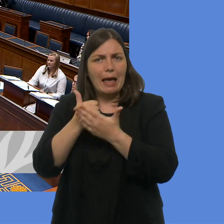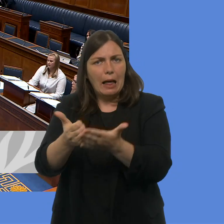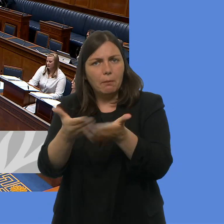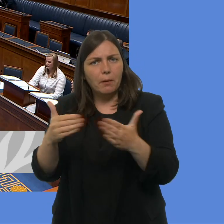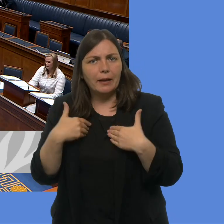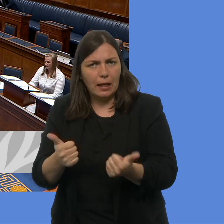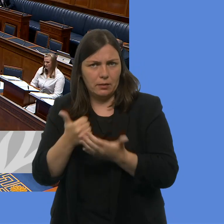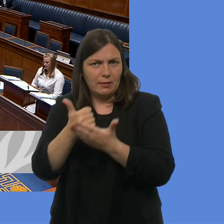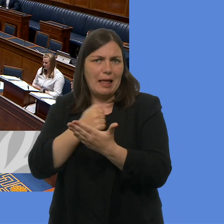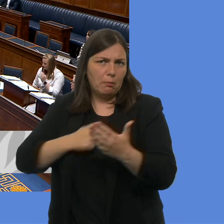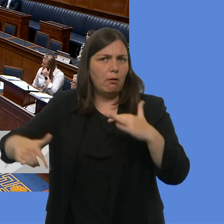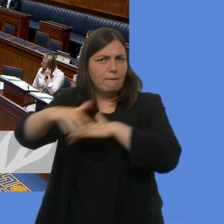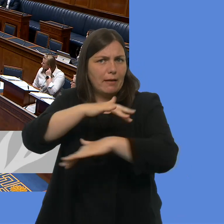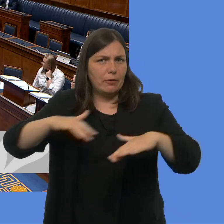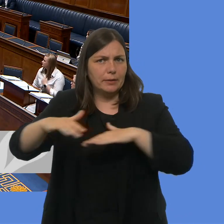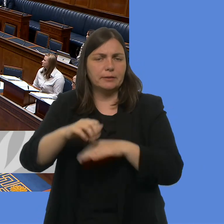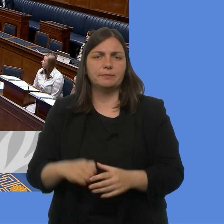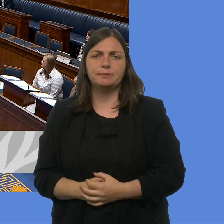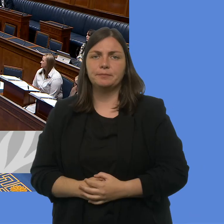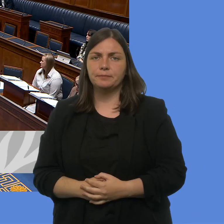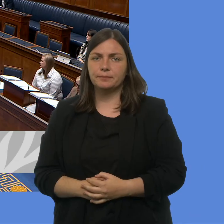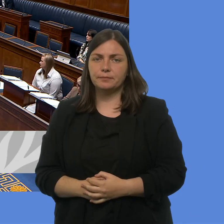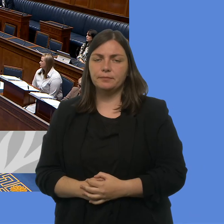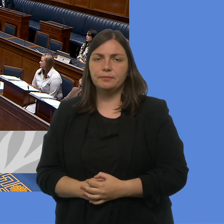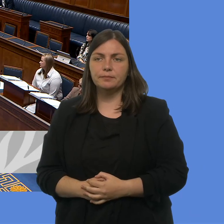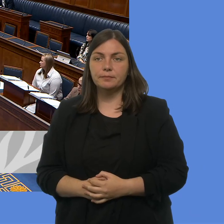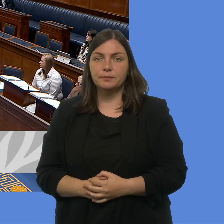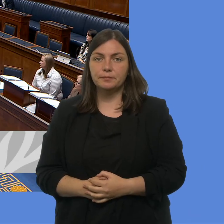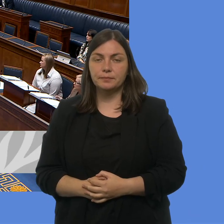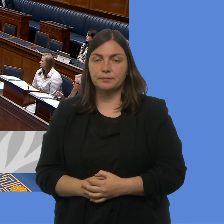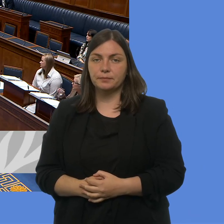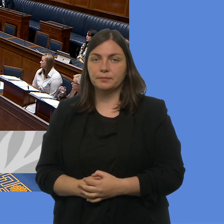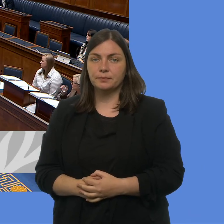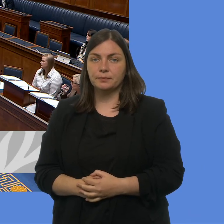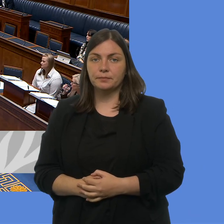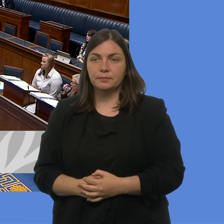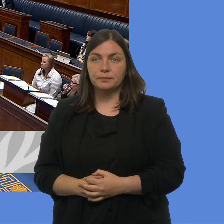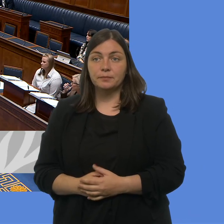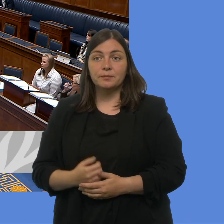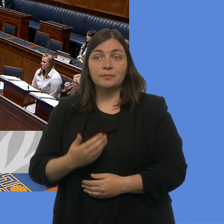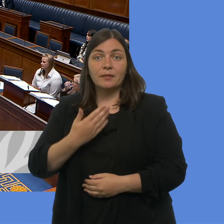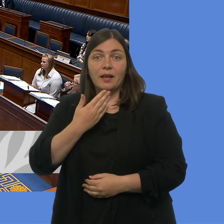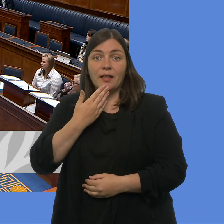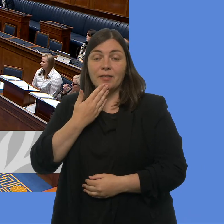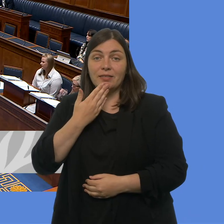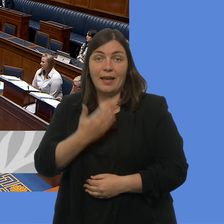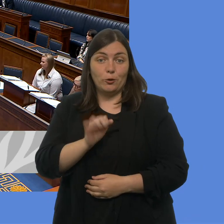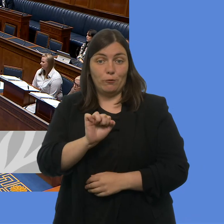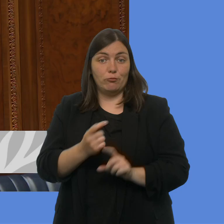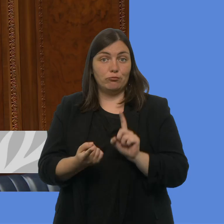call Jerry Carroll for a supplementary. Thanks, Minister. Minister wrote to the First Minister and Deputy First Minister office a few weeks